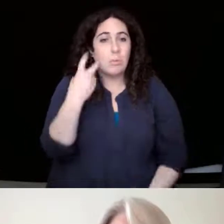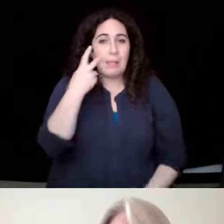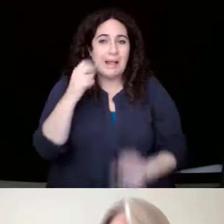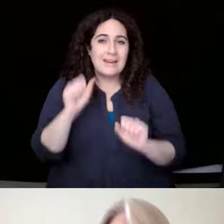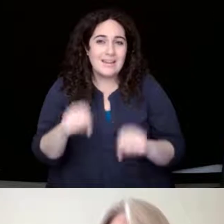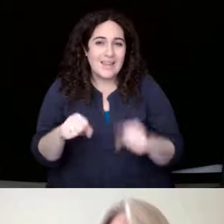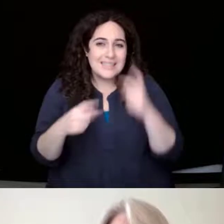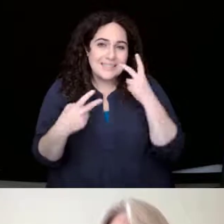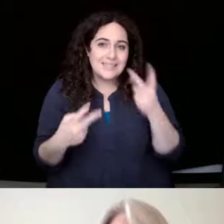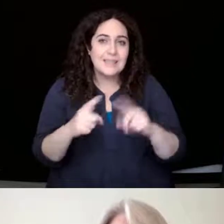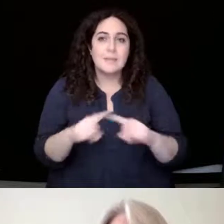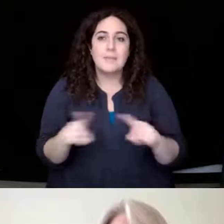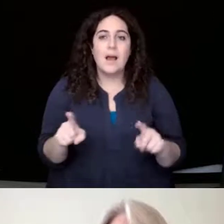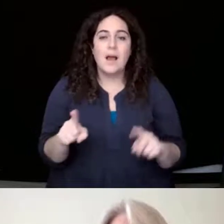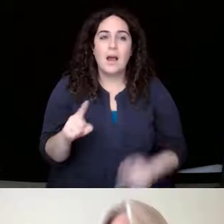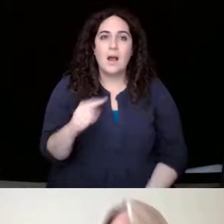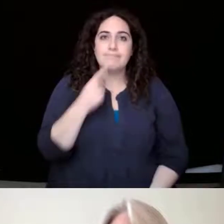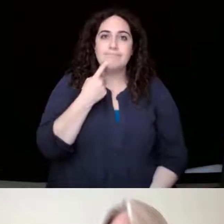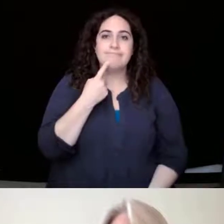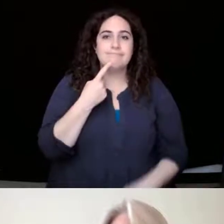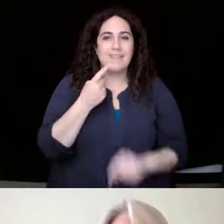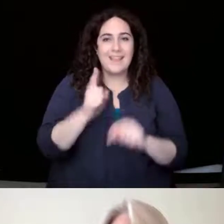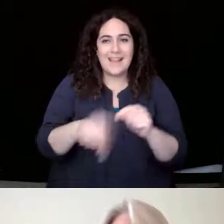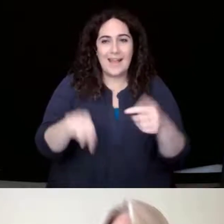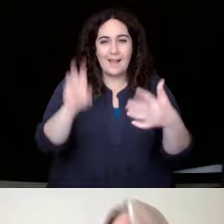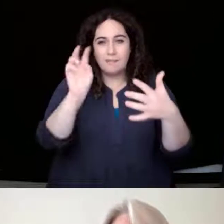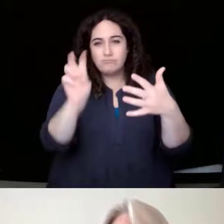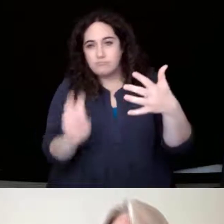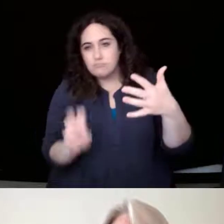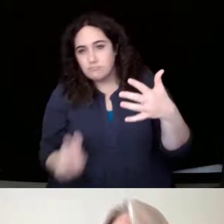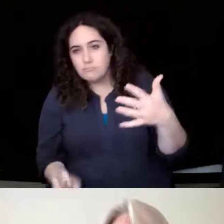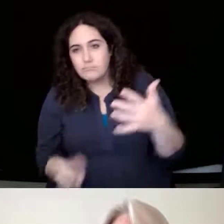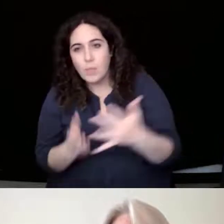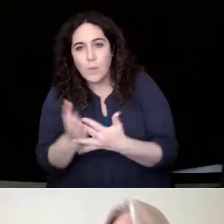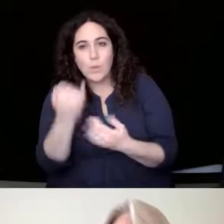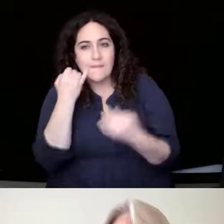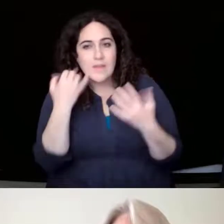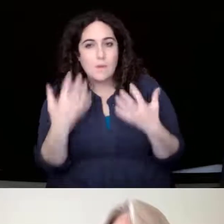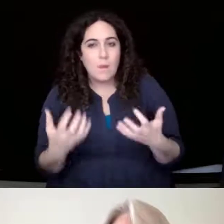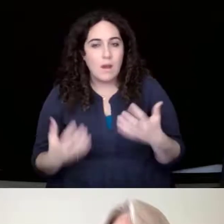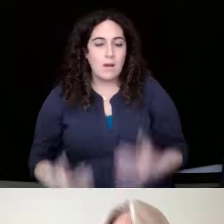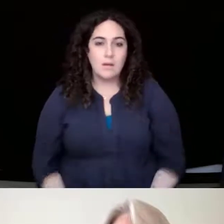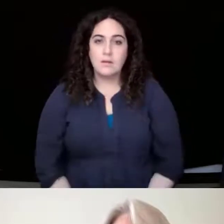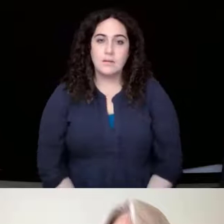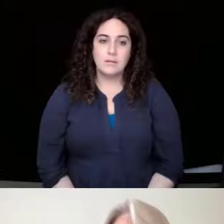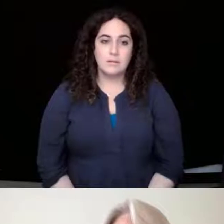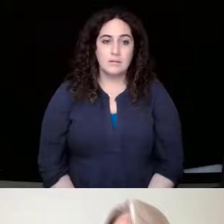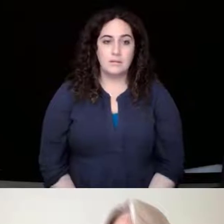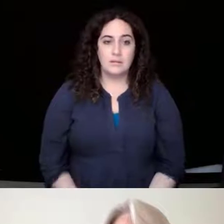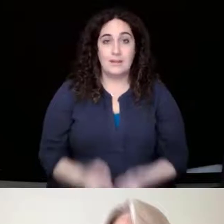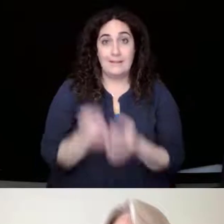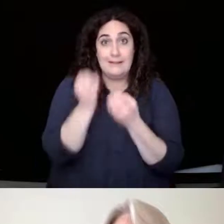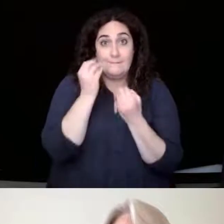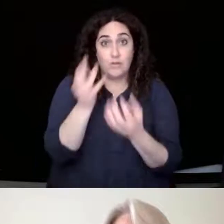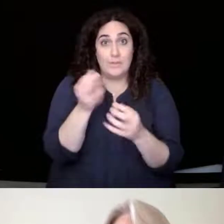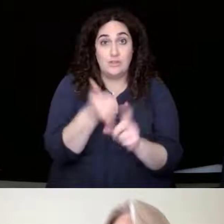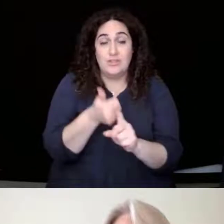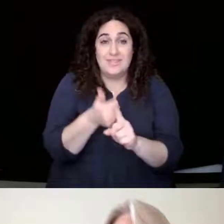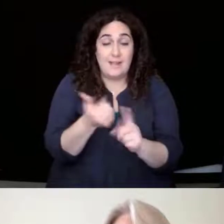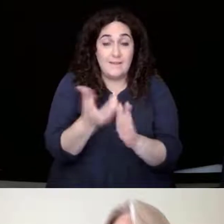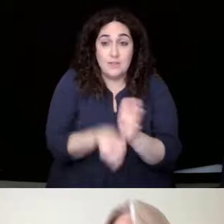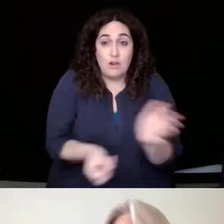can't jump through the article like they would want to because a lot of the information is gone. So I guess one